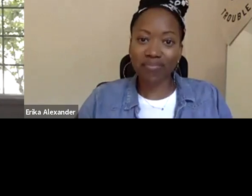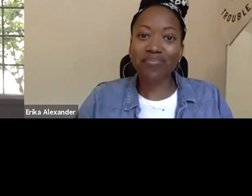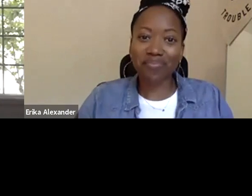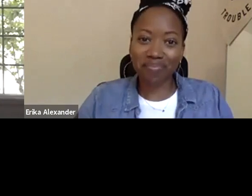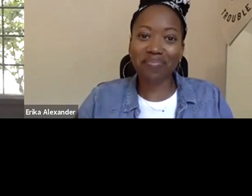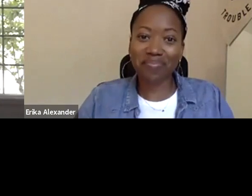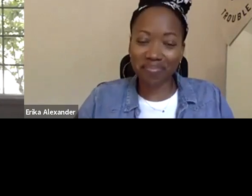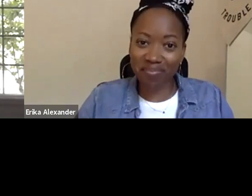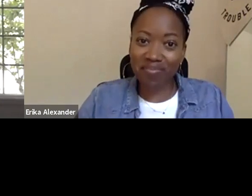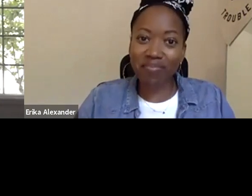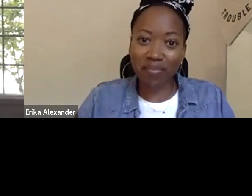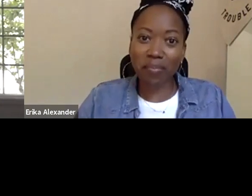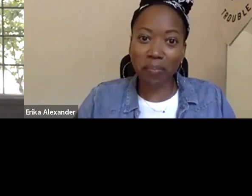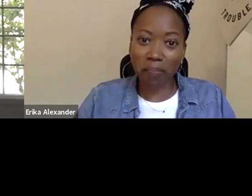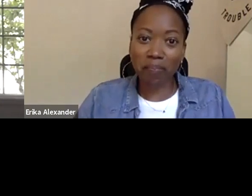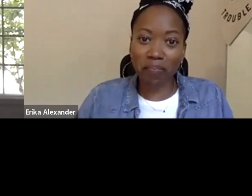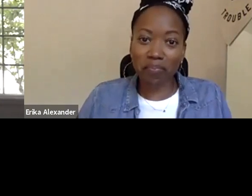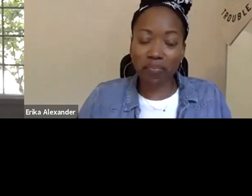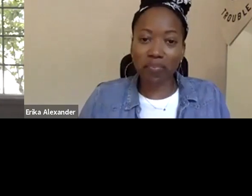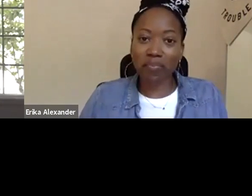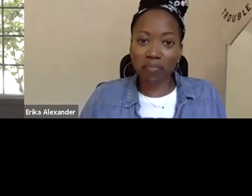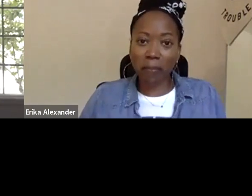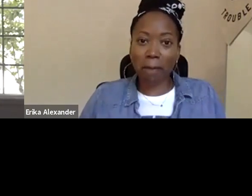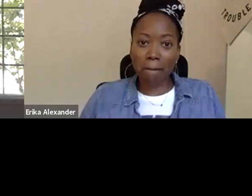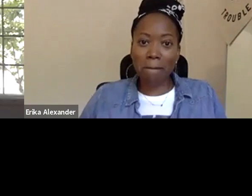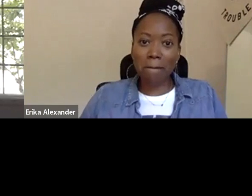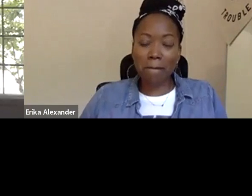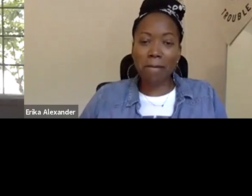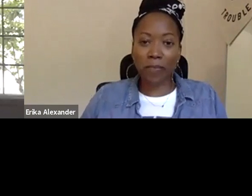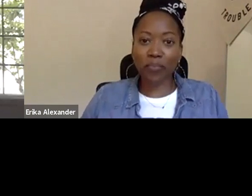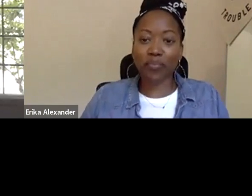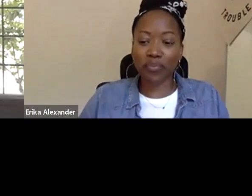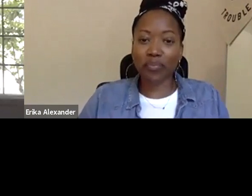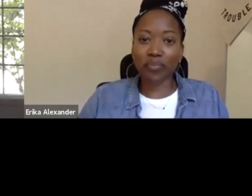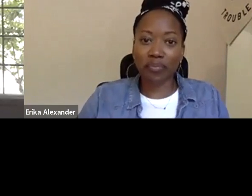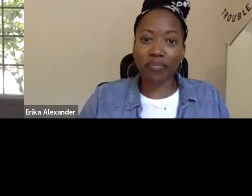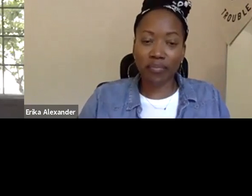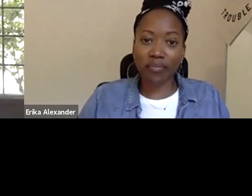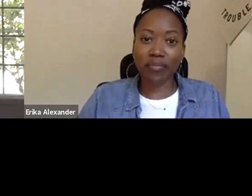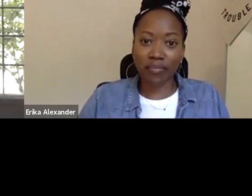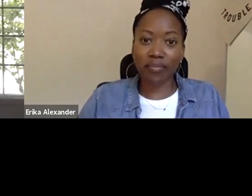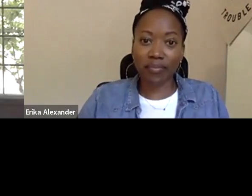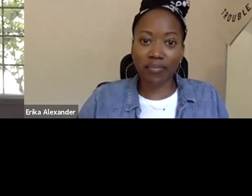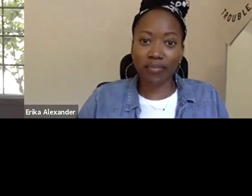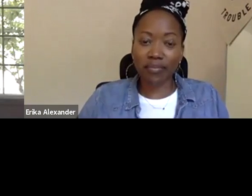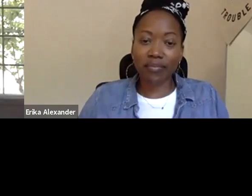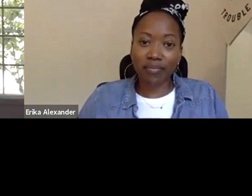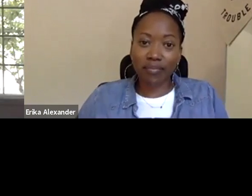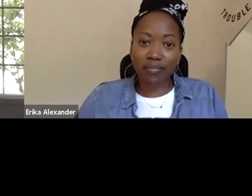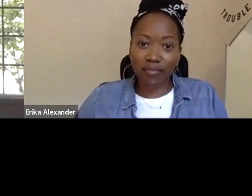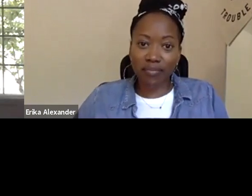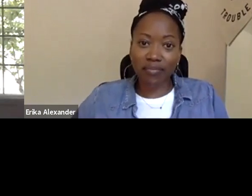children, growing up in, Philadelphia. You became a star at 14. You became